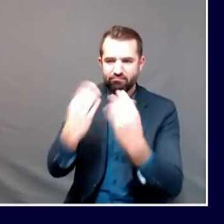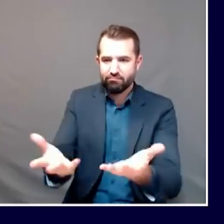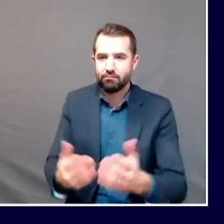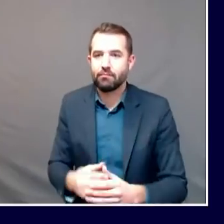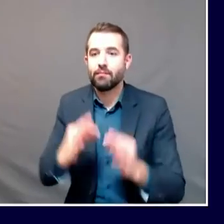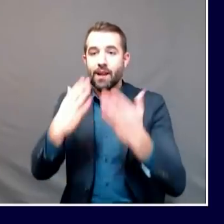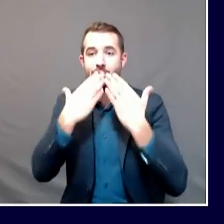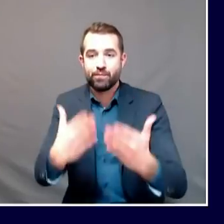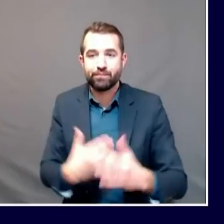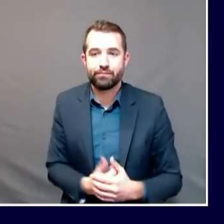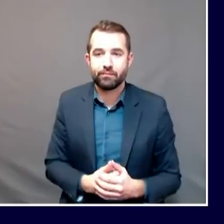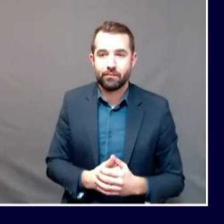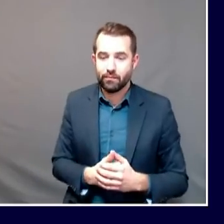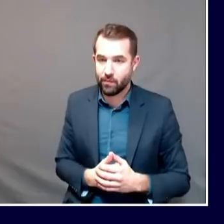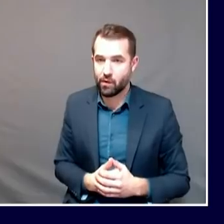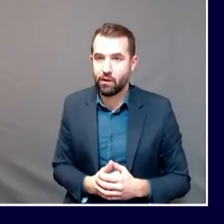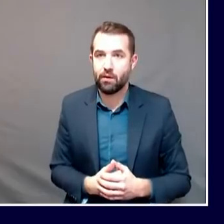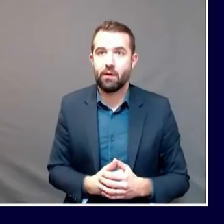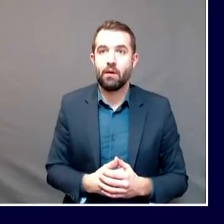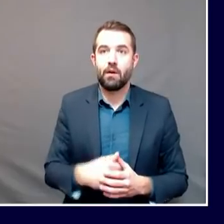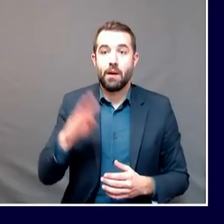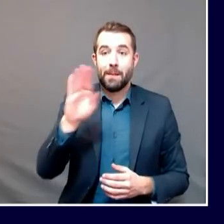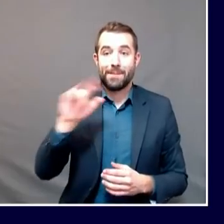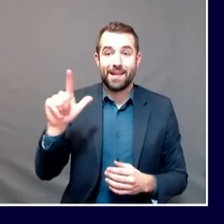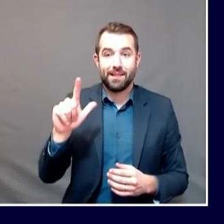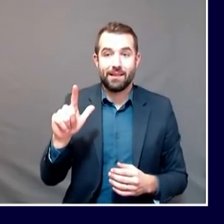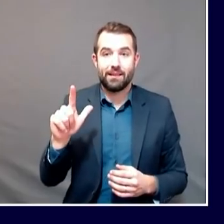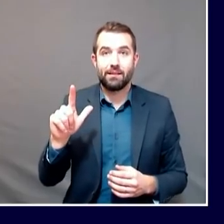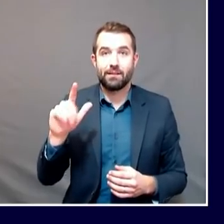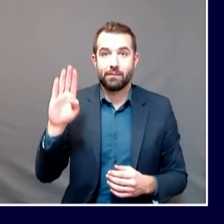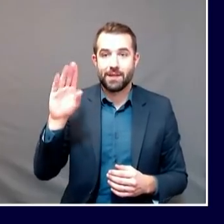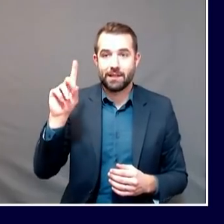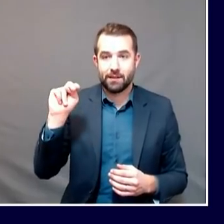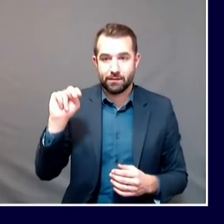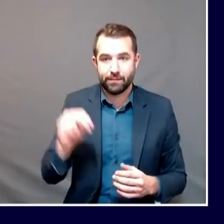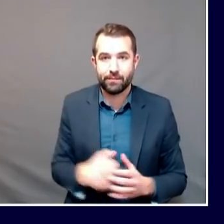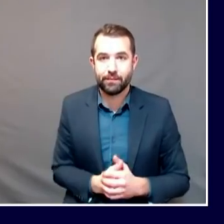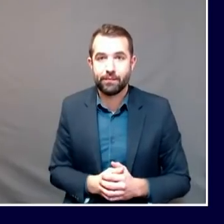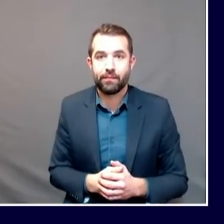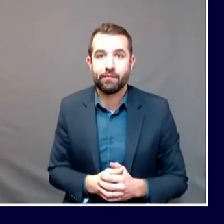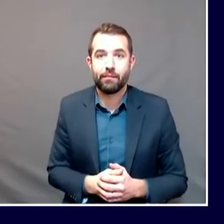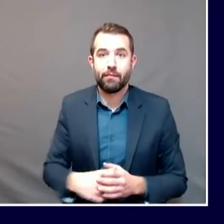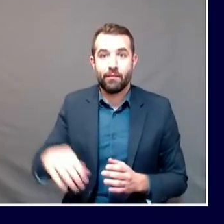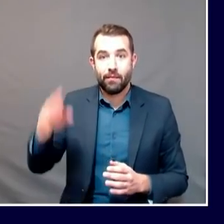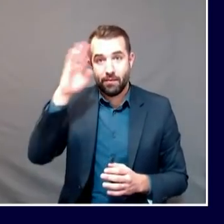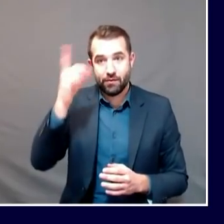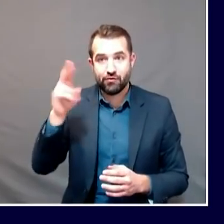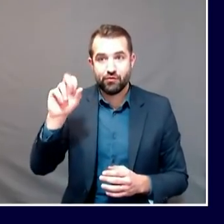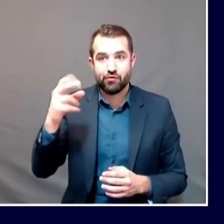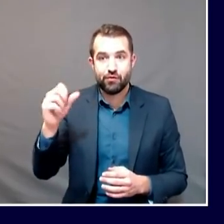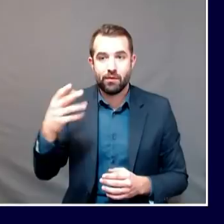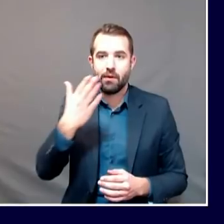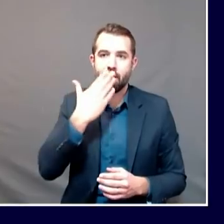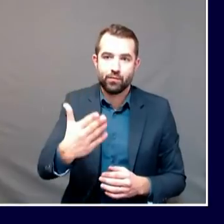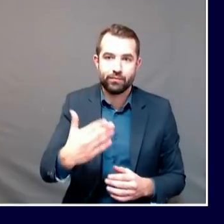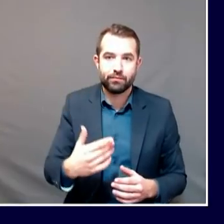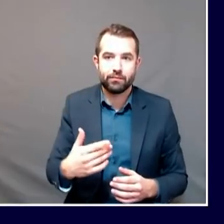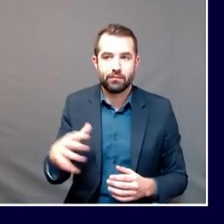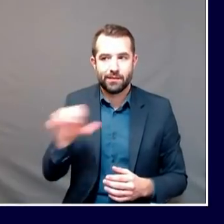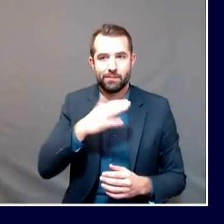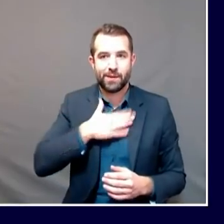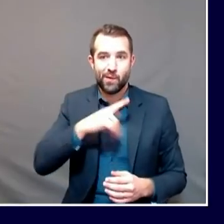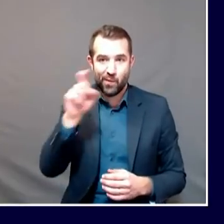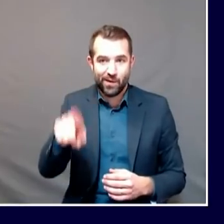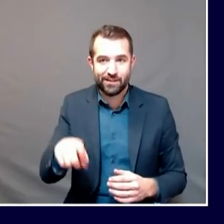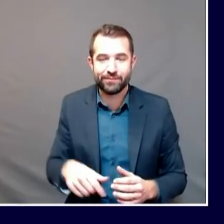Bill Trotter at the BDN next. Hi, Dr. Shah. Thanks for taking my questions. The first